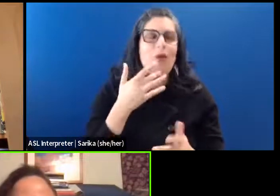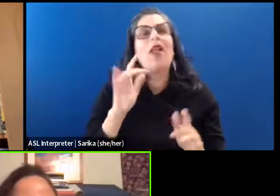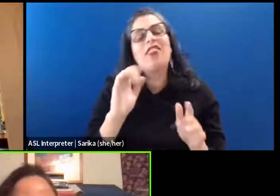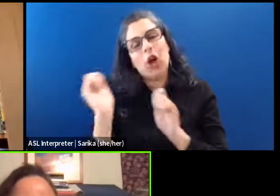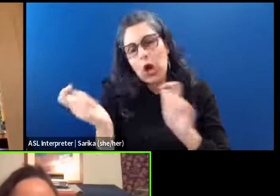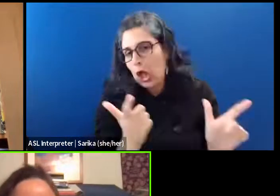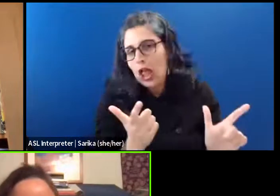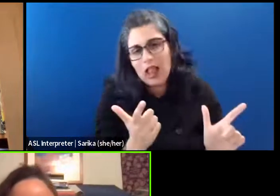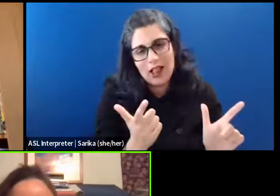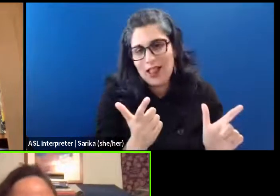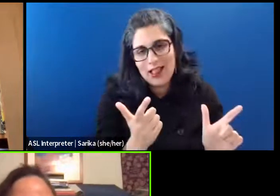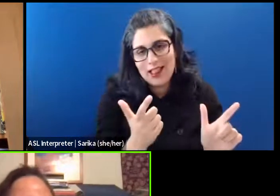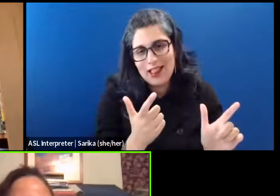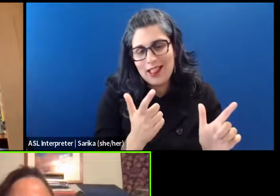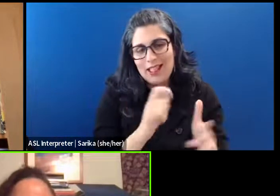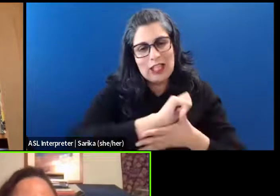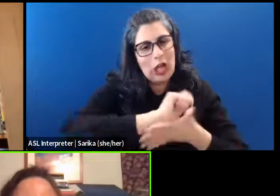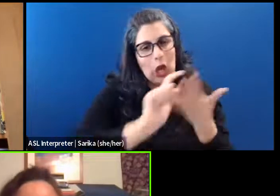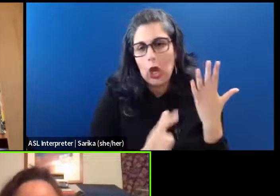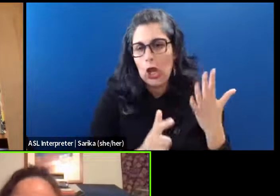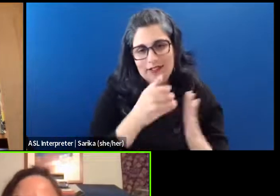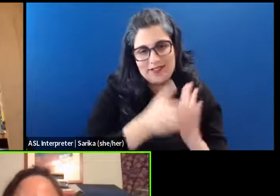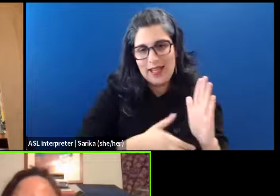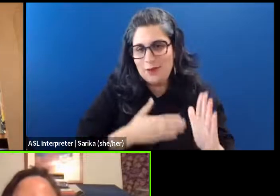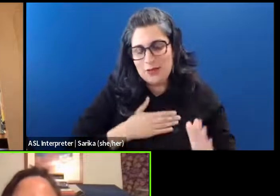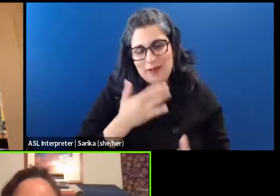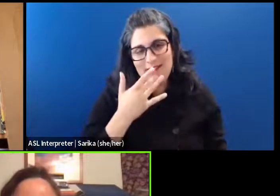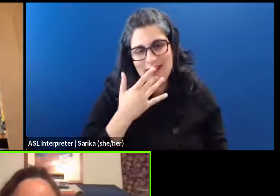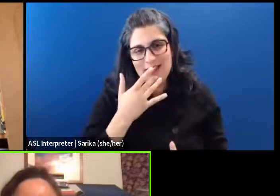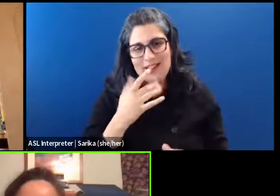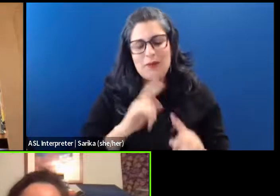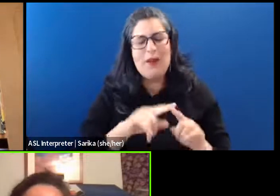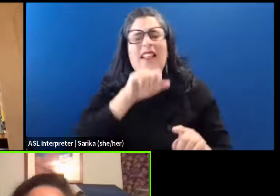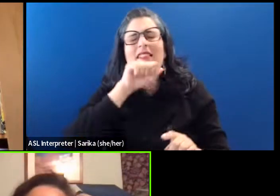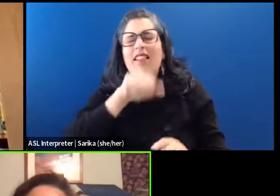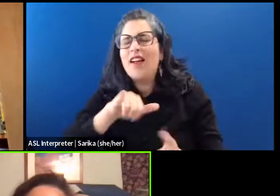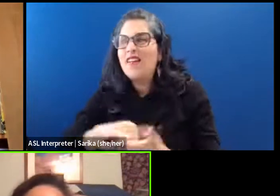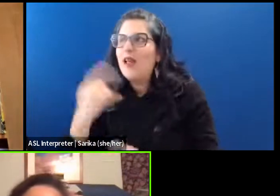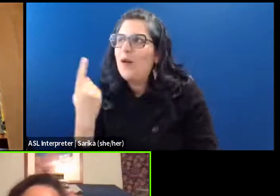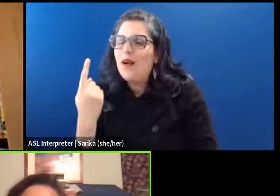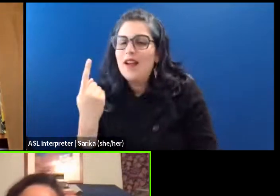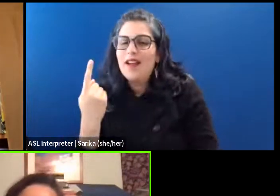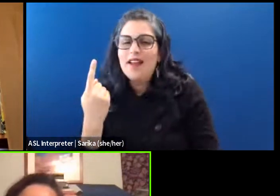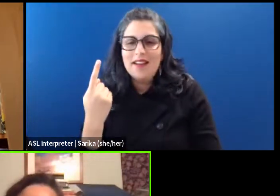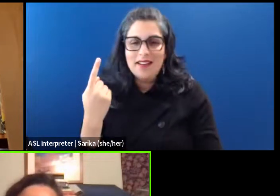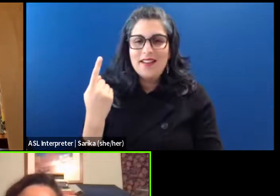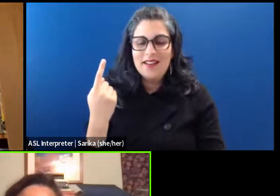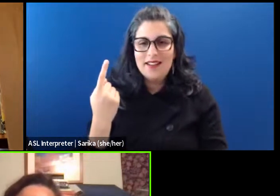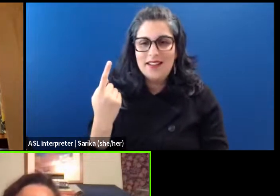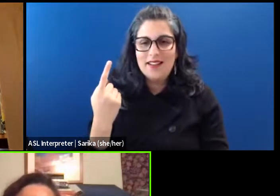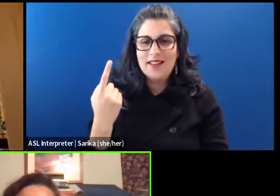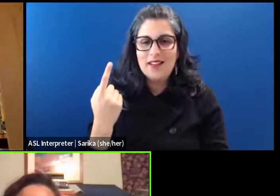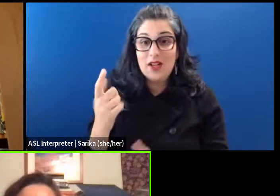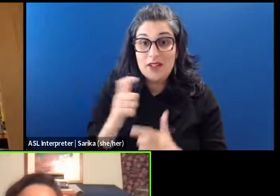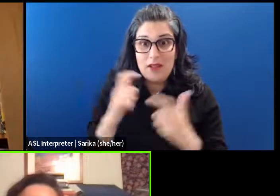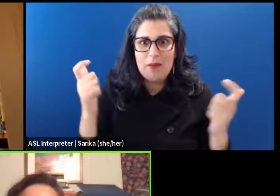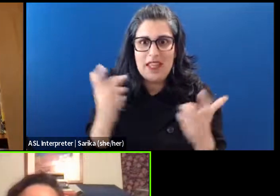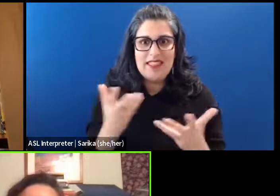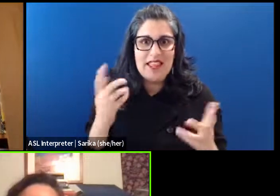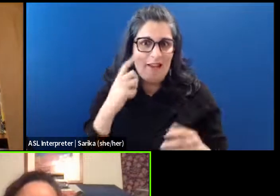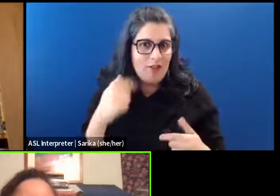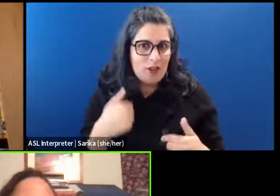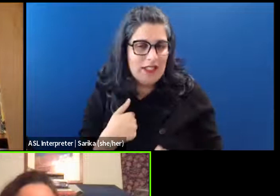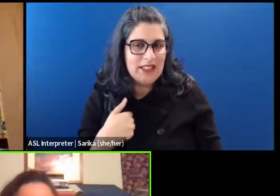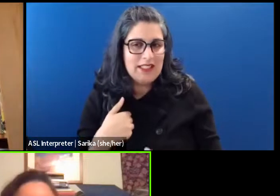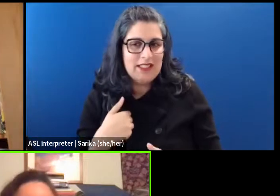favorites, but I really, really love that one. Again, because it is such a big thing for me,